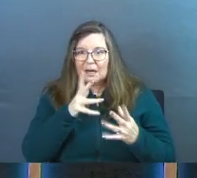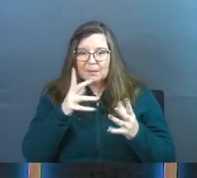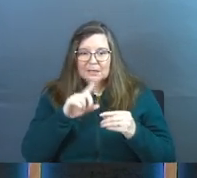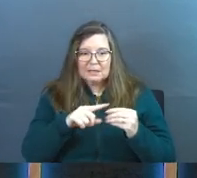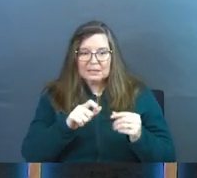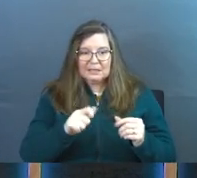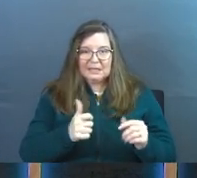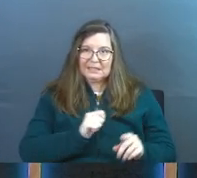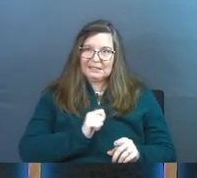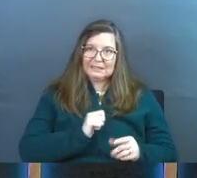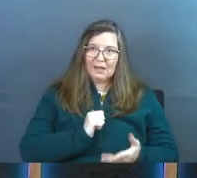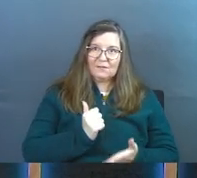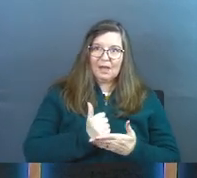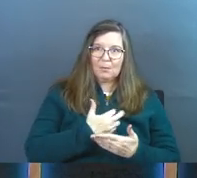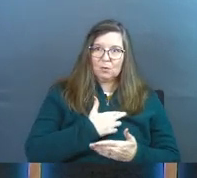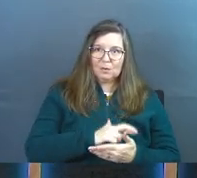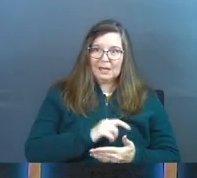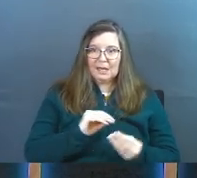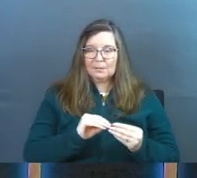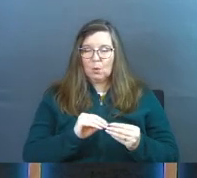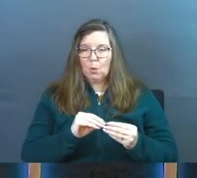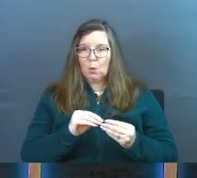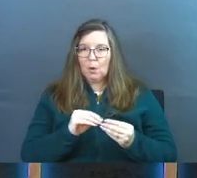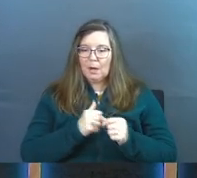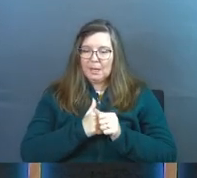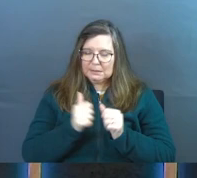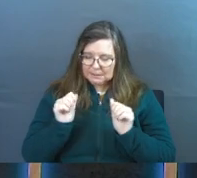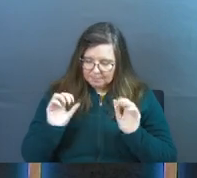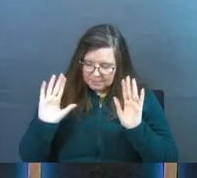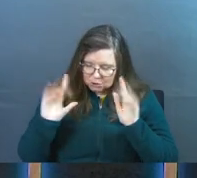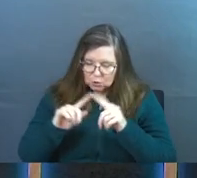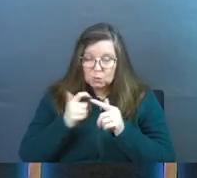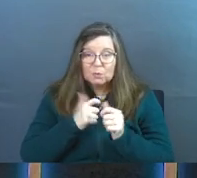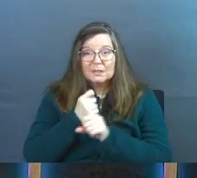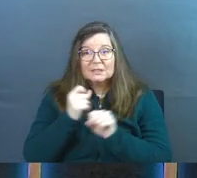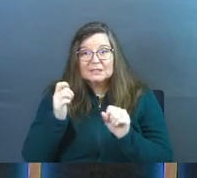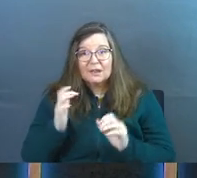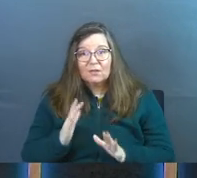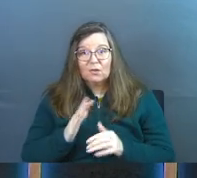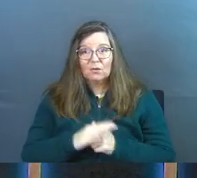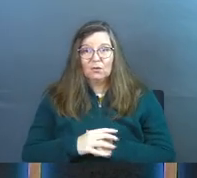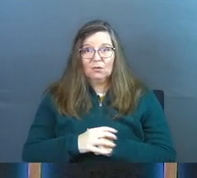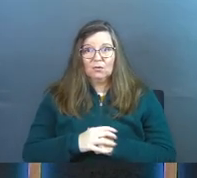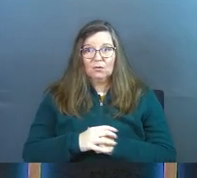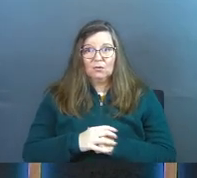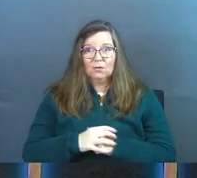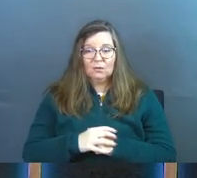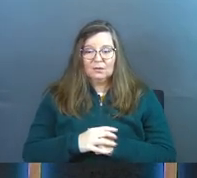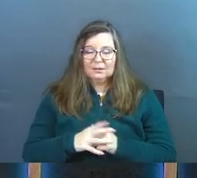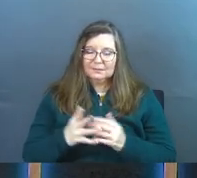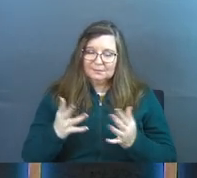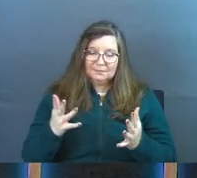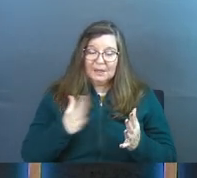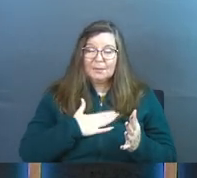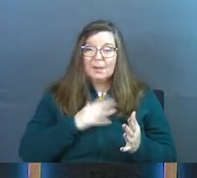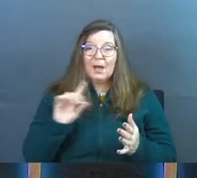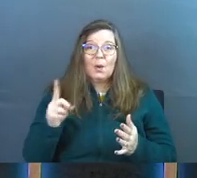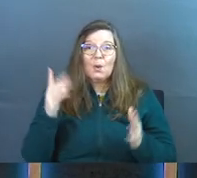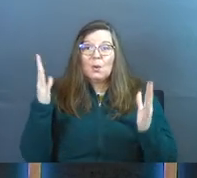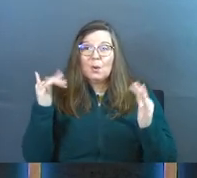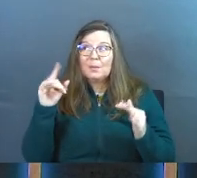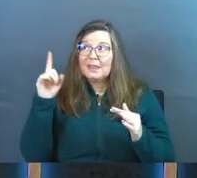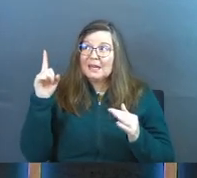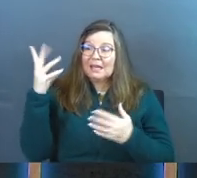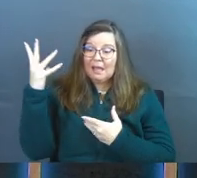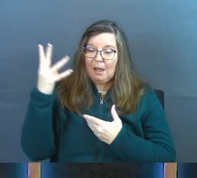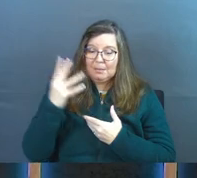much a self-help religion as it is a submission to the Savior? My only hope is